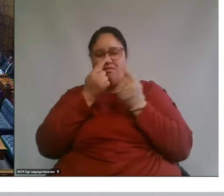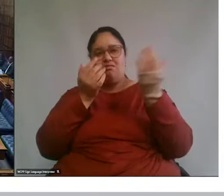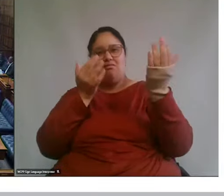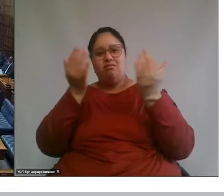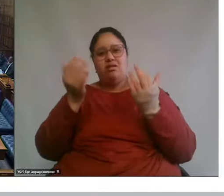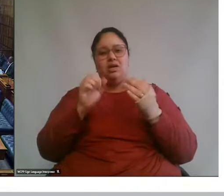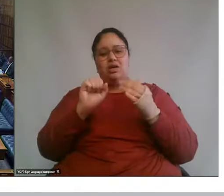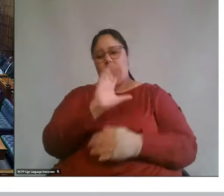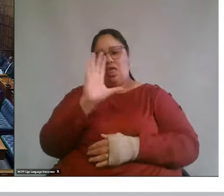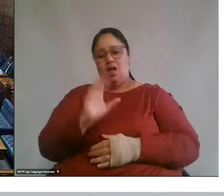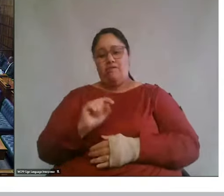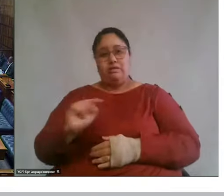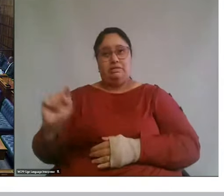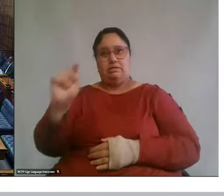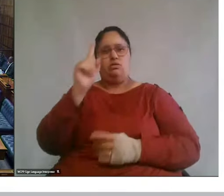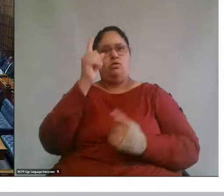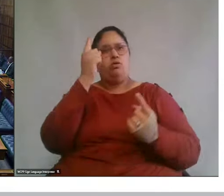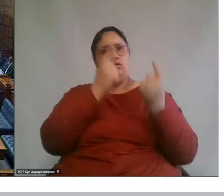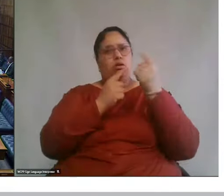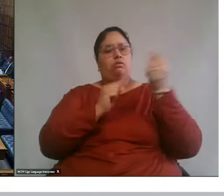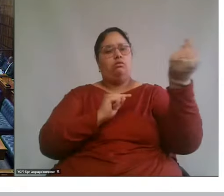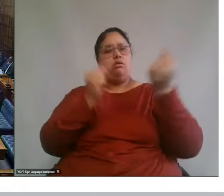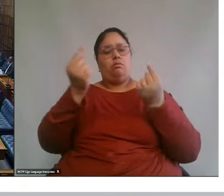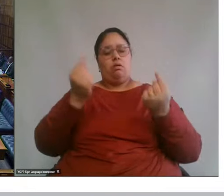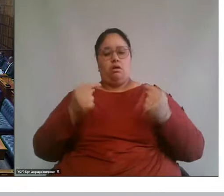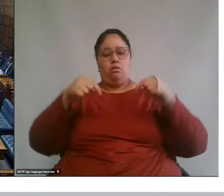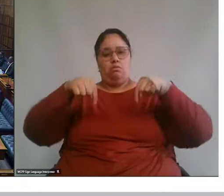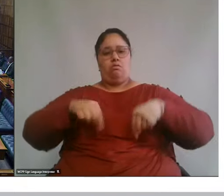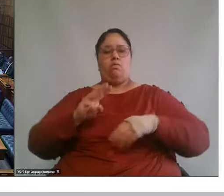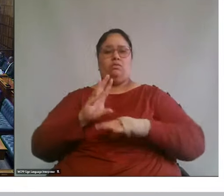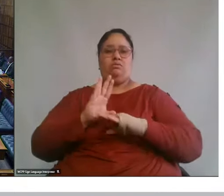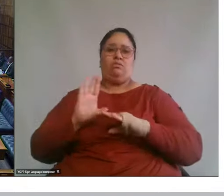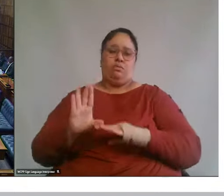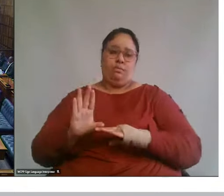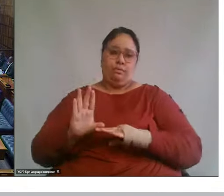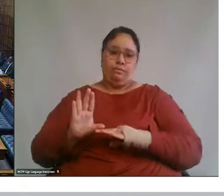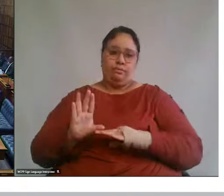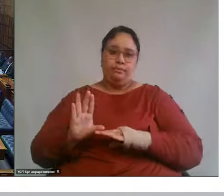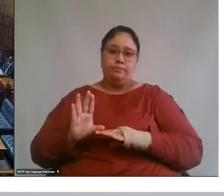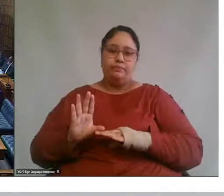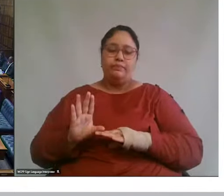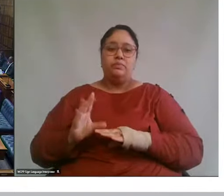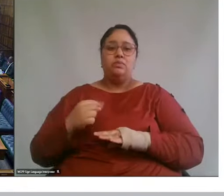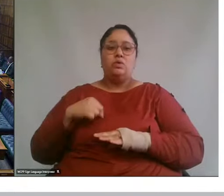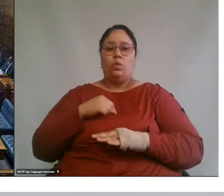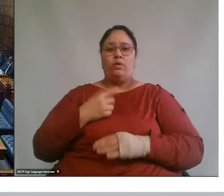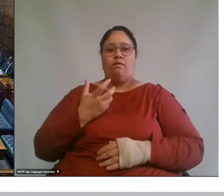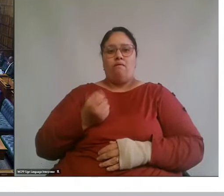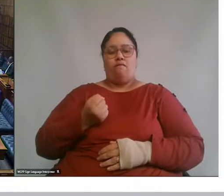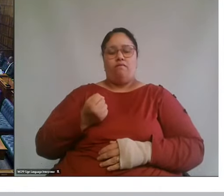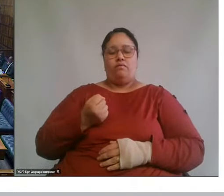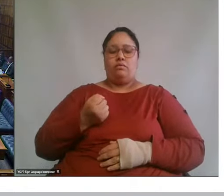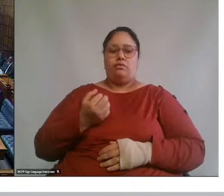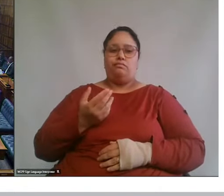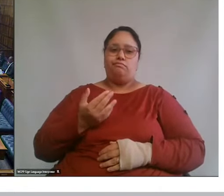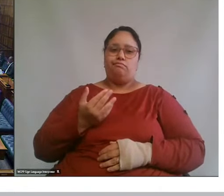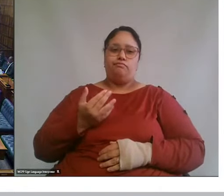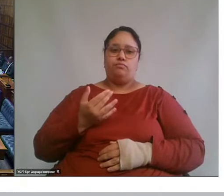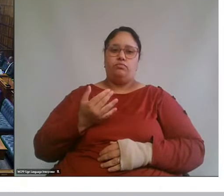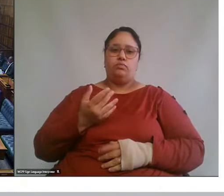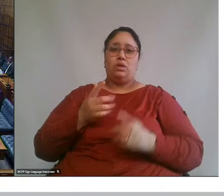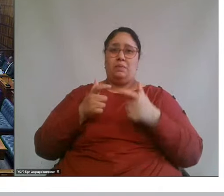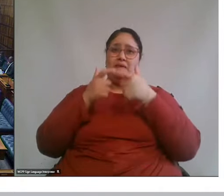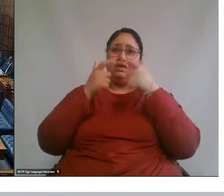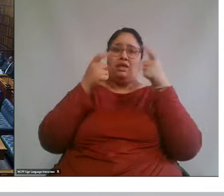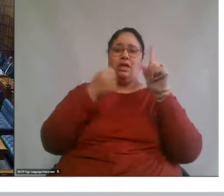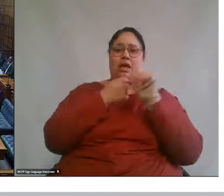South Africans to consider coming to visit the Western Cape um so we have um we have some big